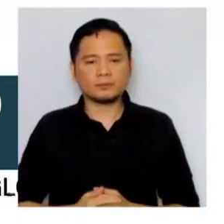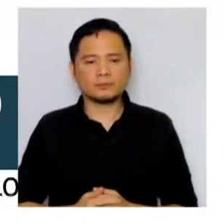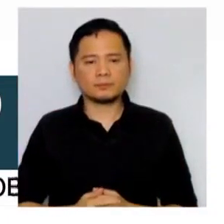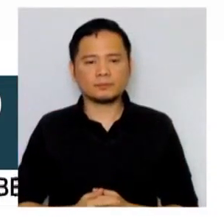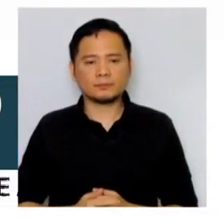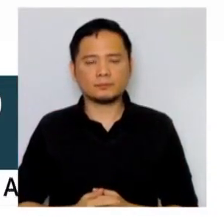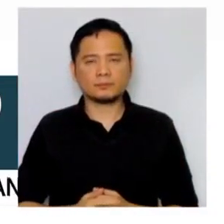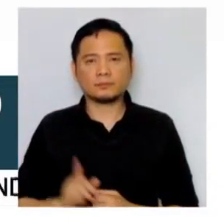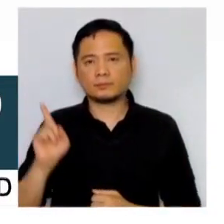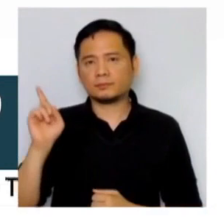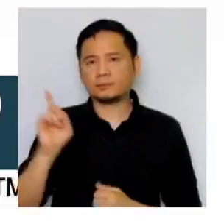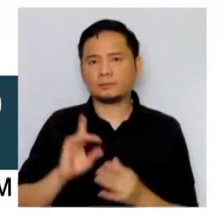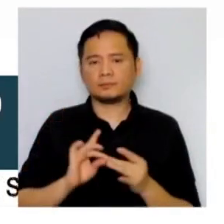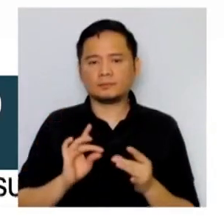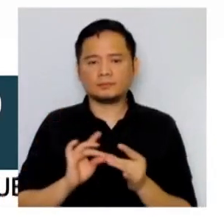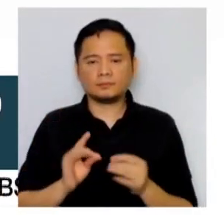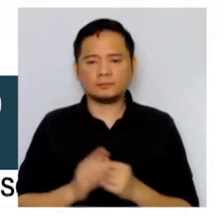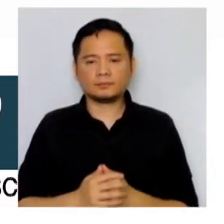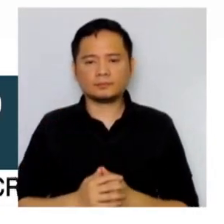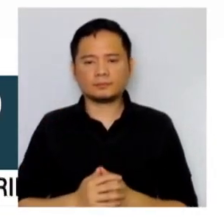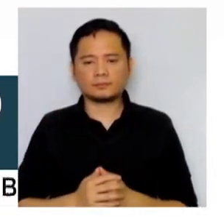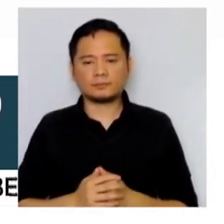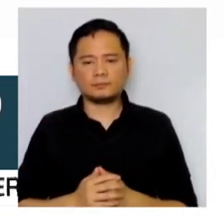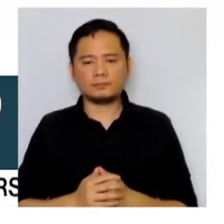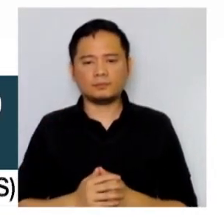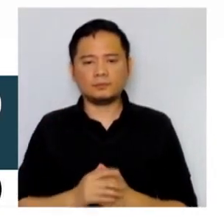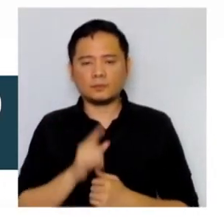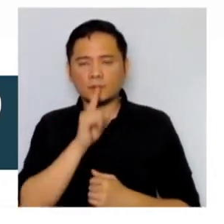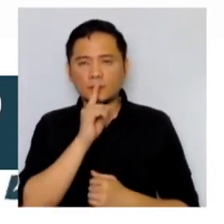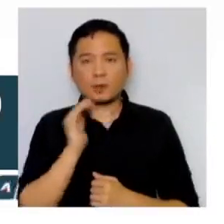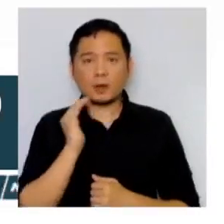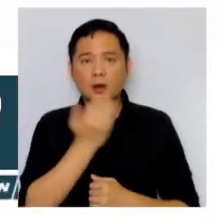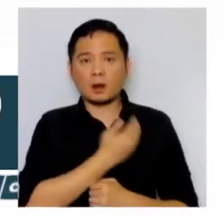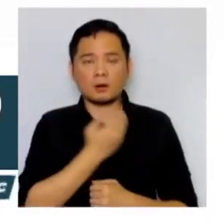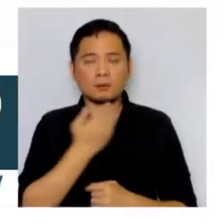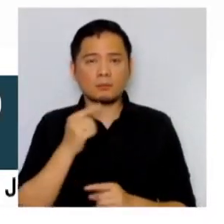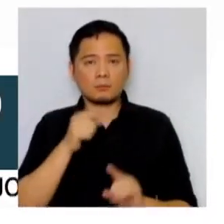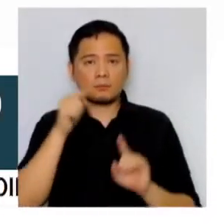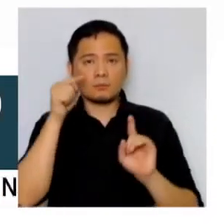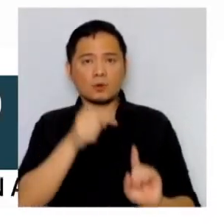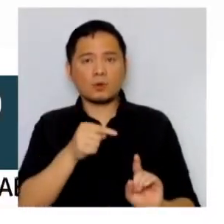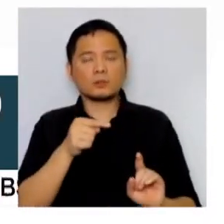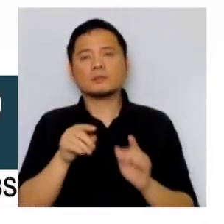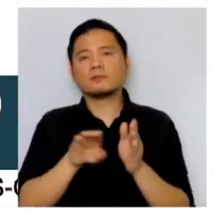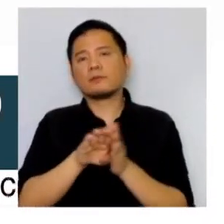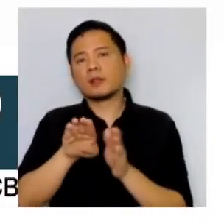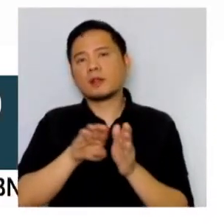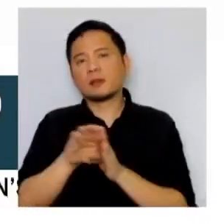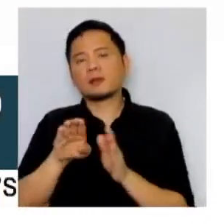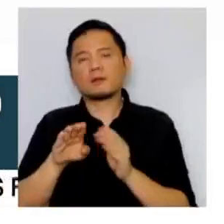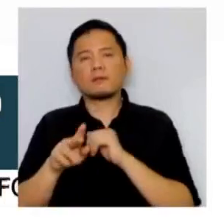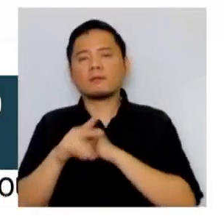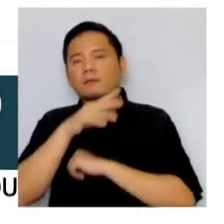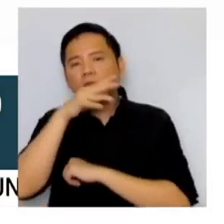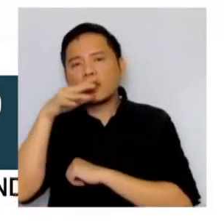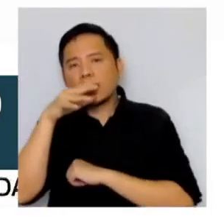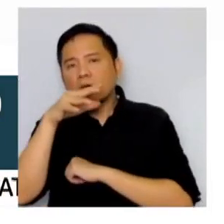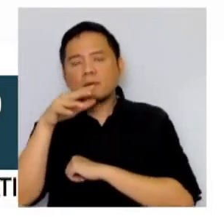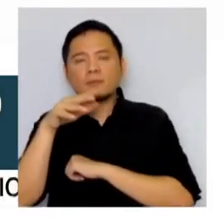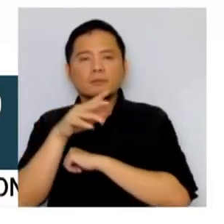The whole point of our program is let's focus on developing the countryside, the impoverished